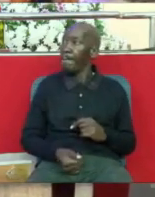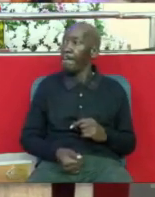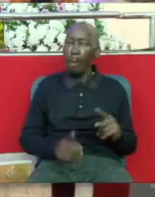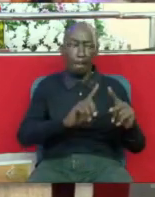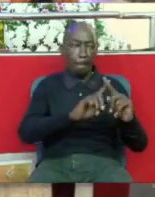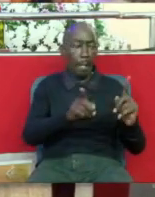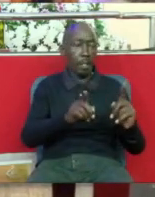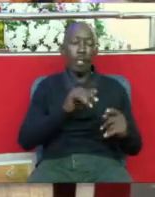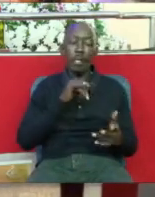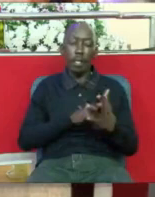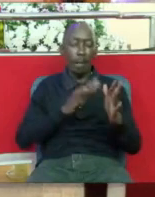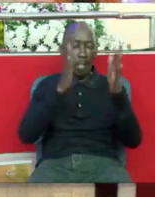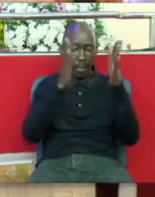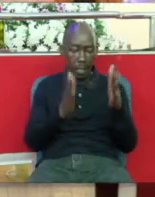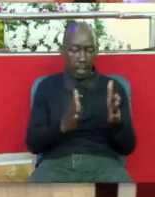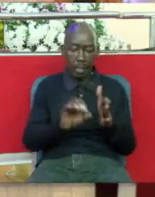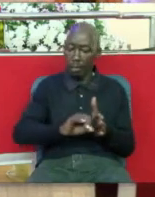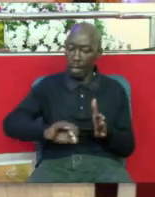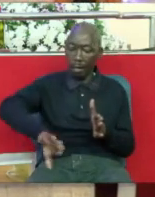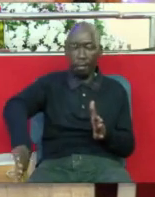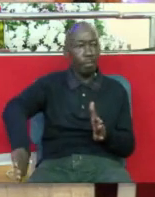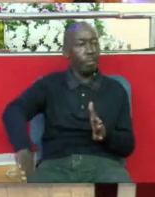But it means set apart.